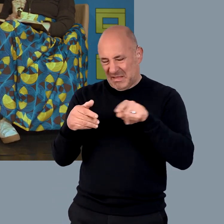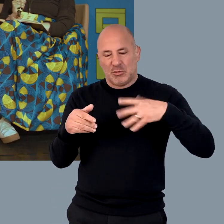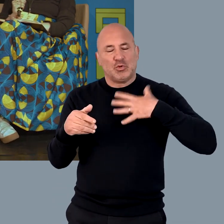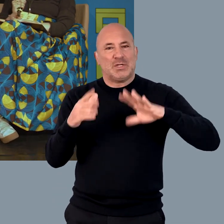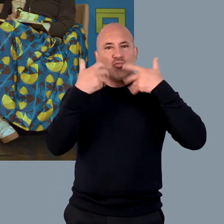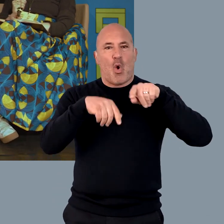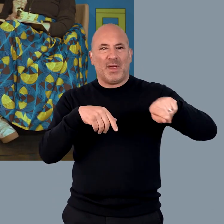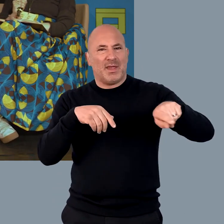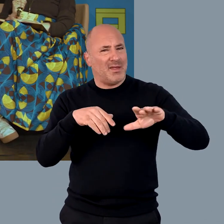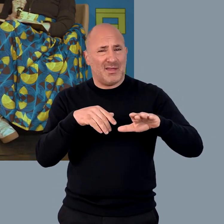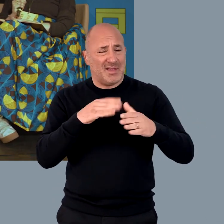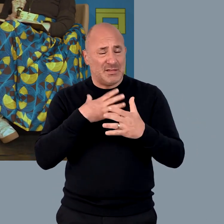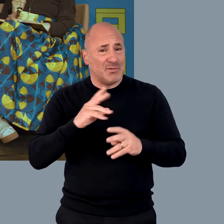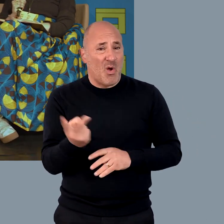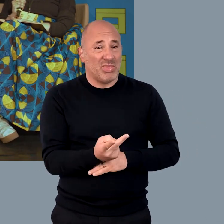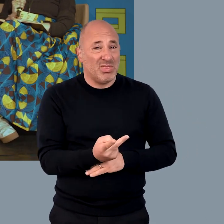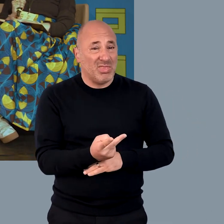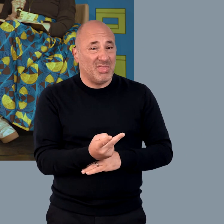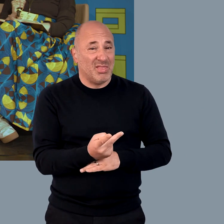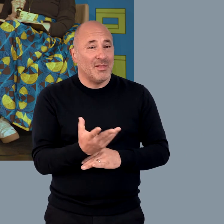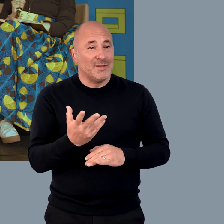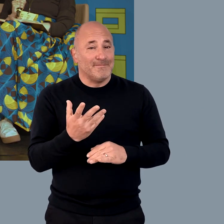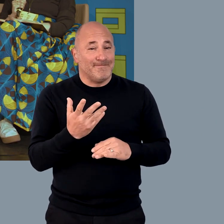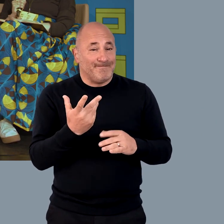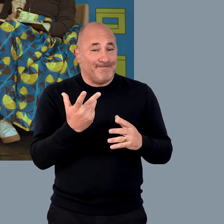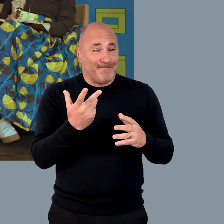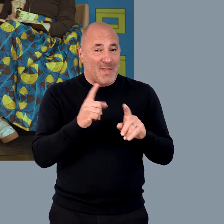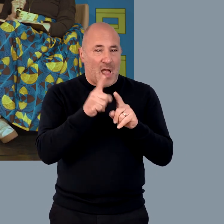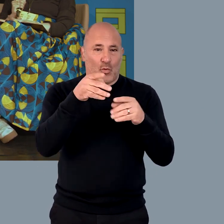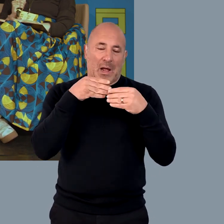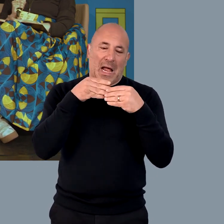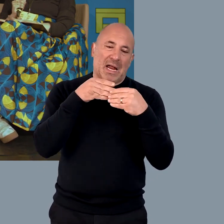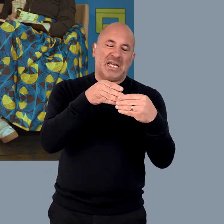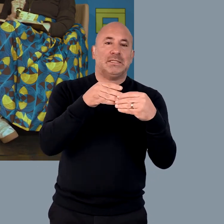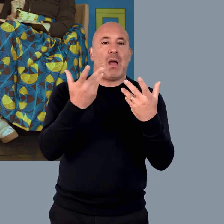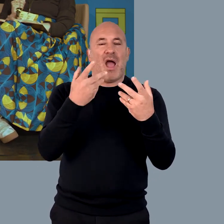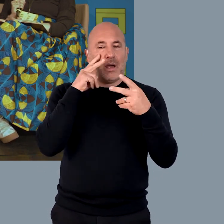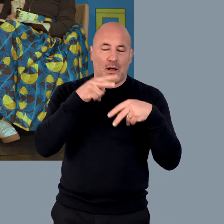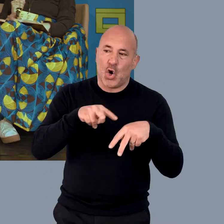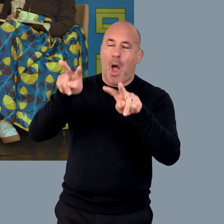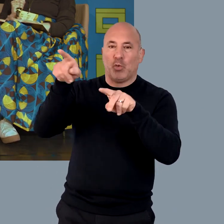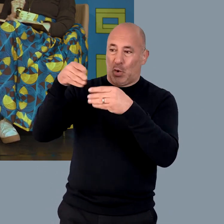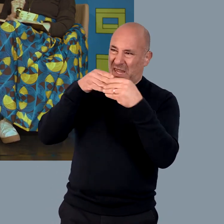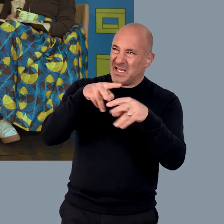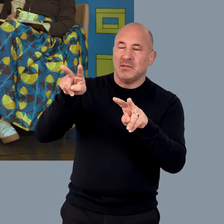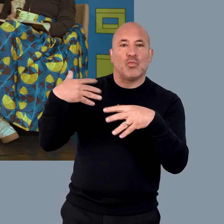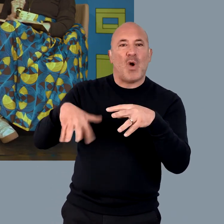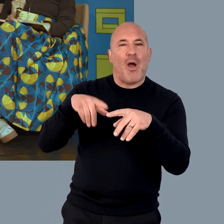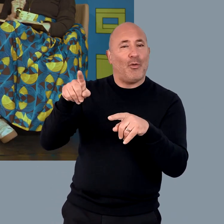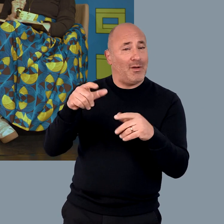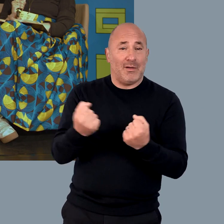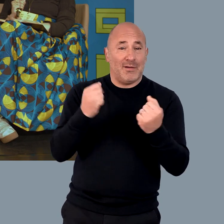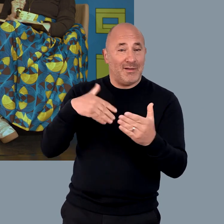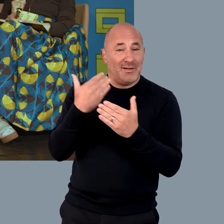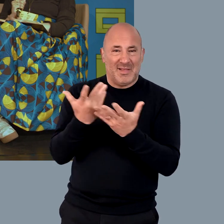can do one without the other, but the reality is you need to be both. And this is really the old idiom, leading by example.